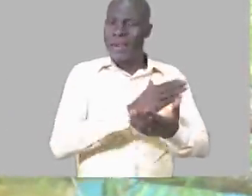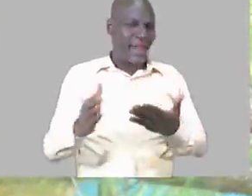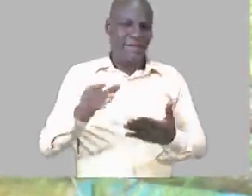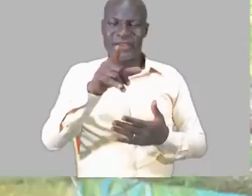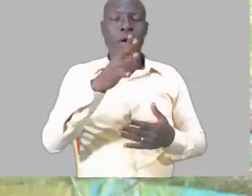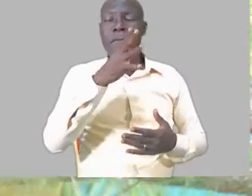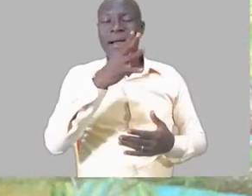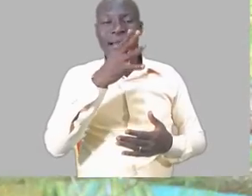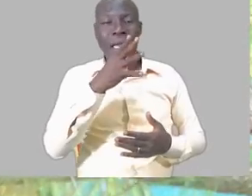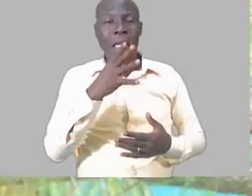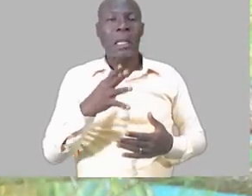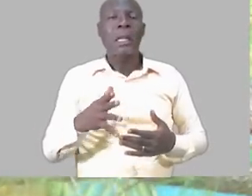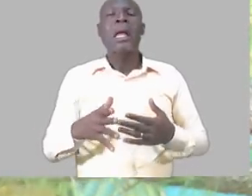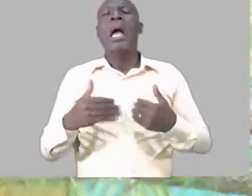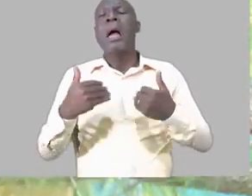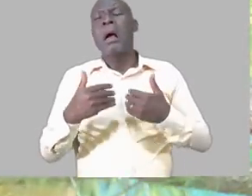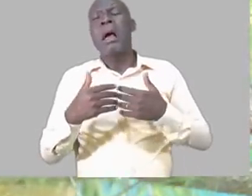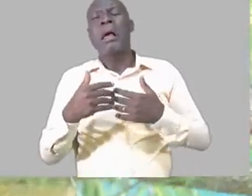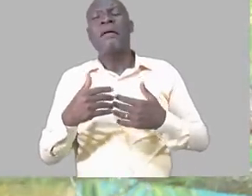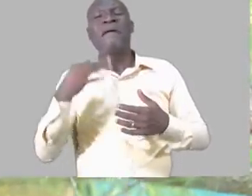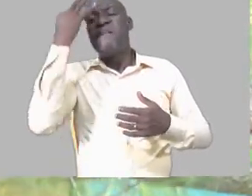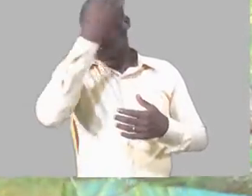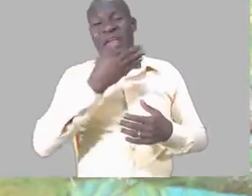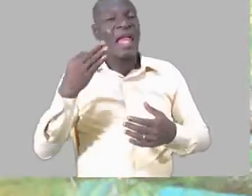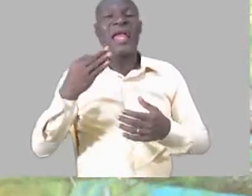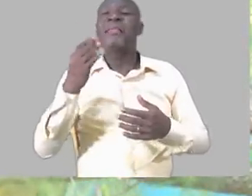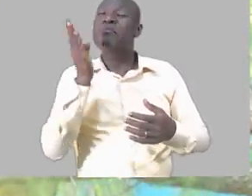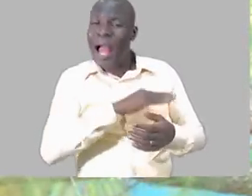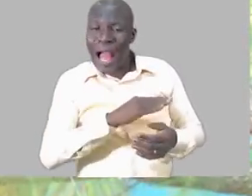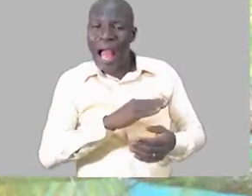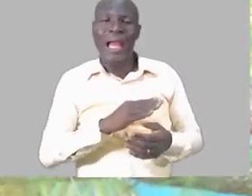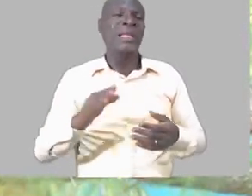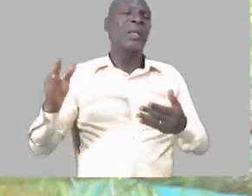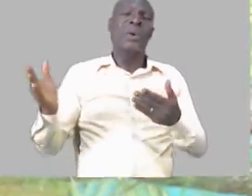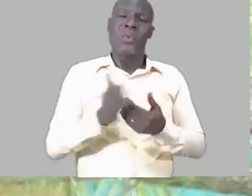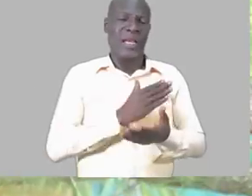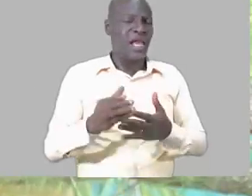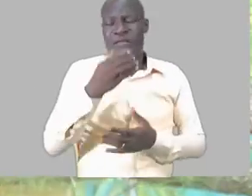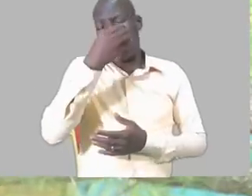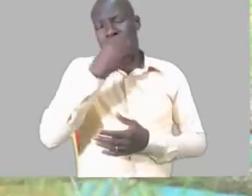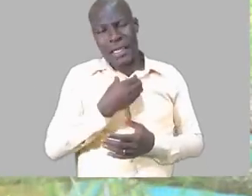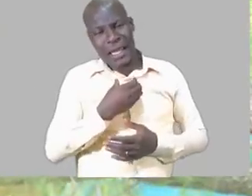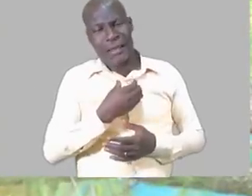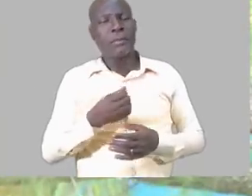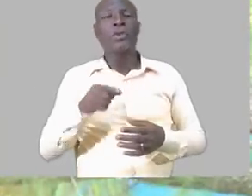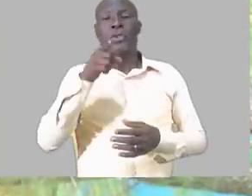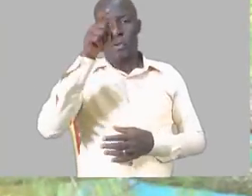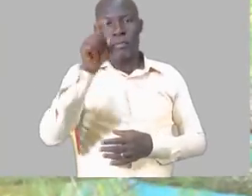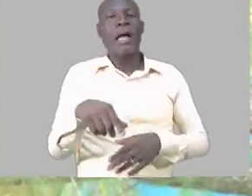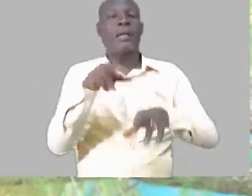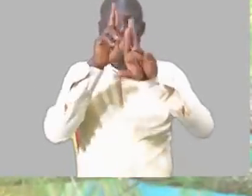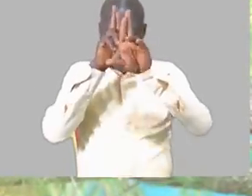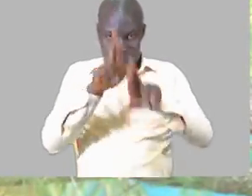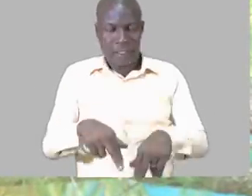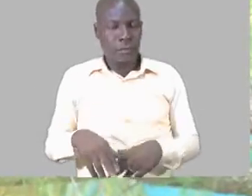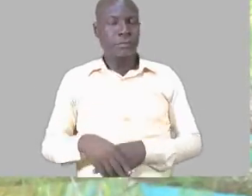eden o maame no wontumi mfa obi maame enye o maame na mo a mo ba beye christofo no